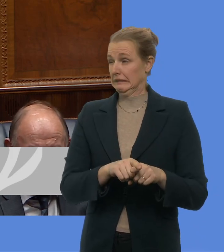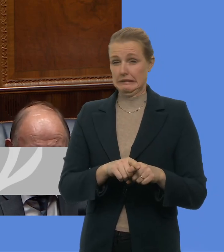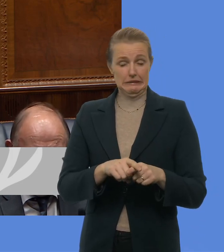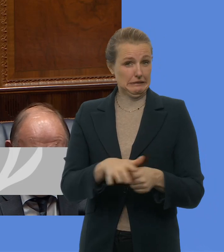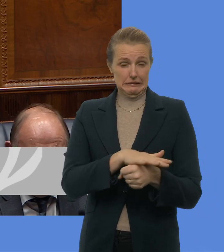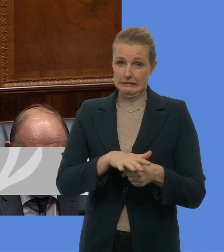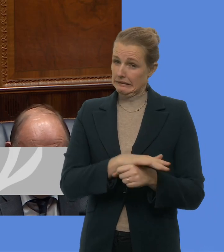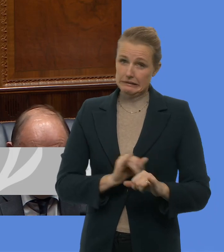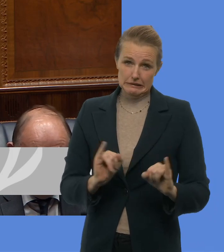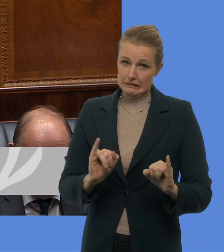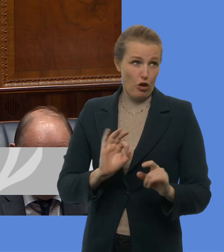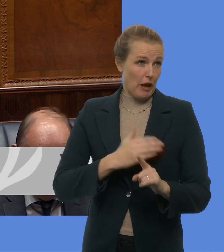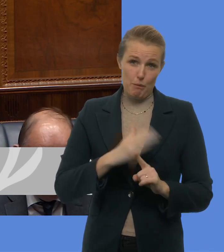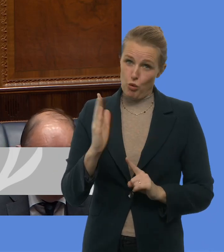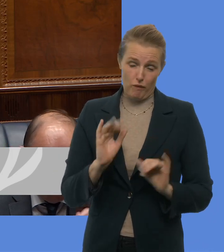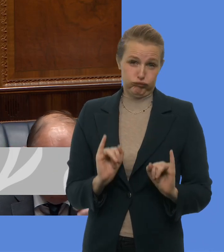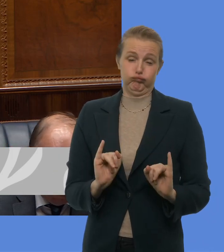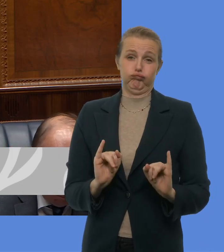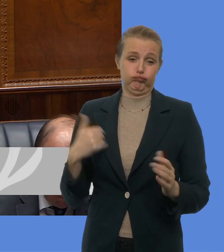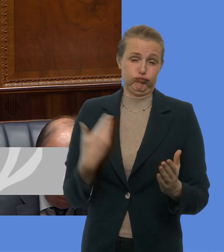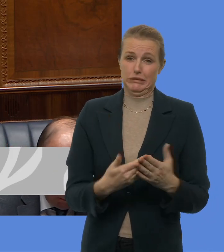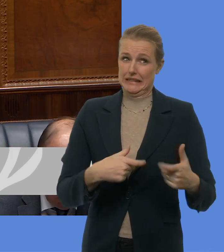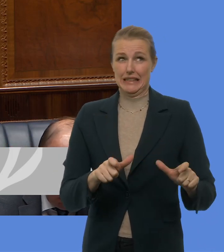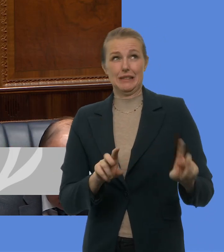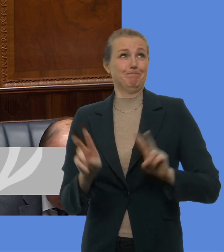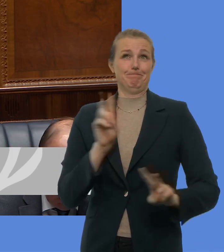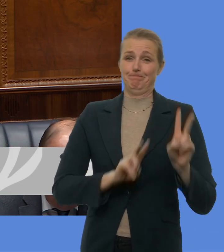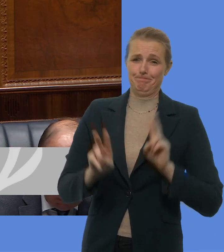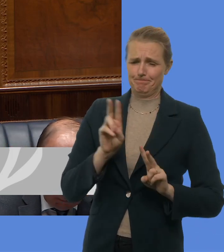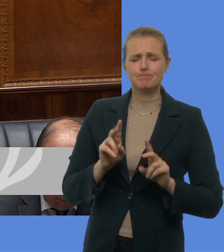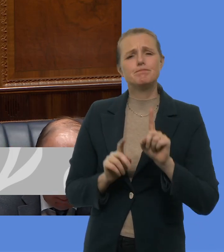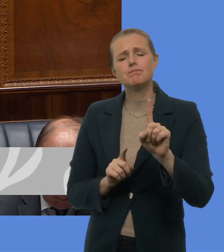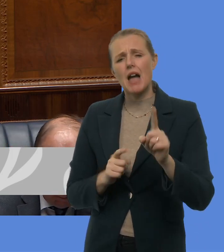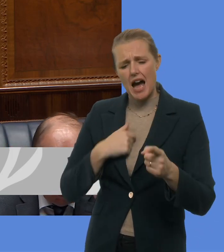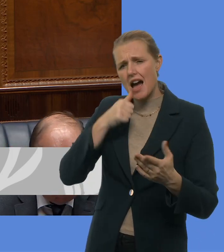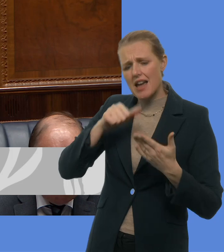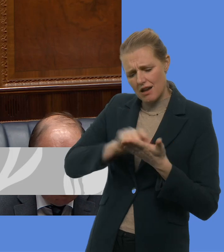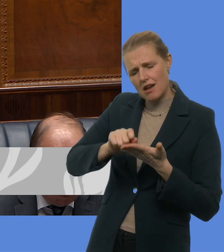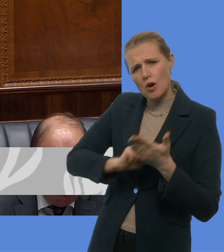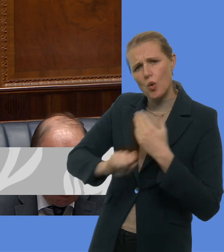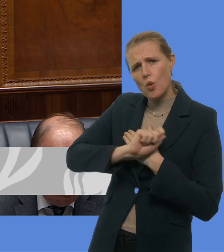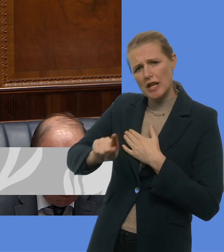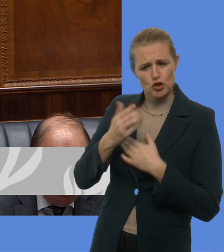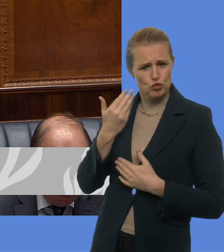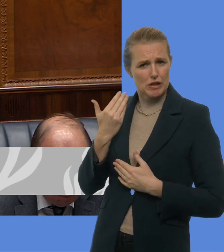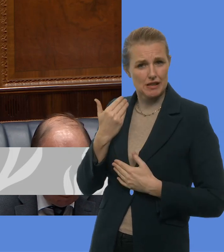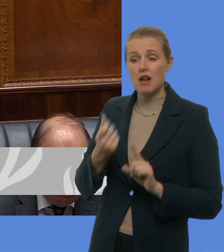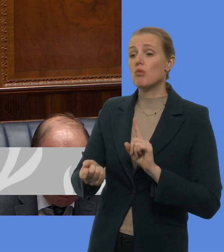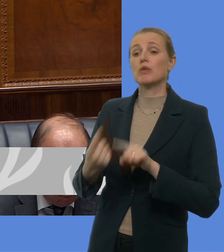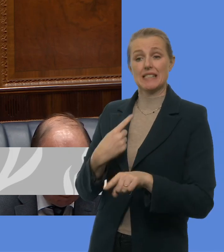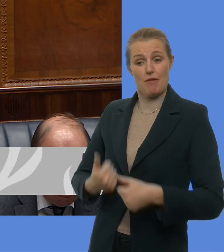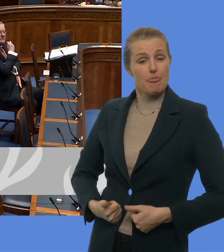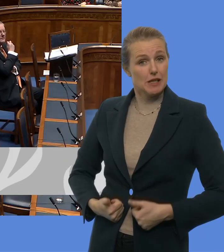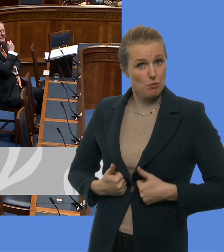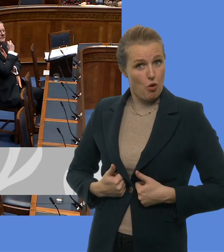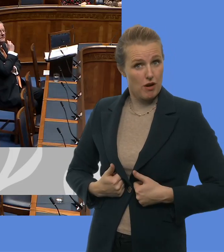time. In a reply to a question that I had written to him earlier, I received a reply just this